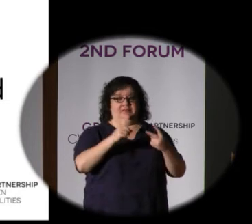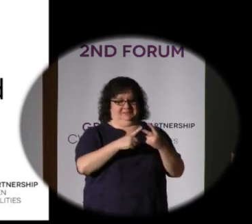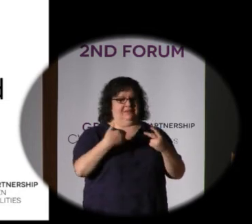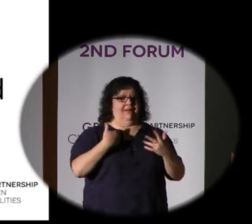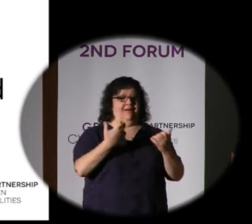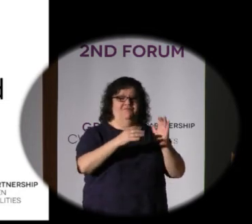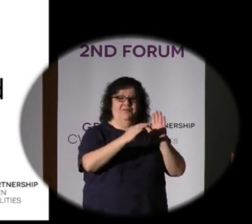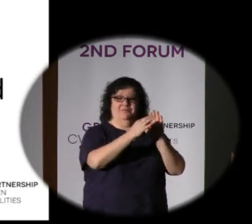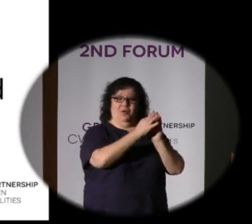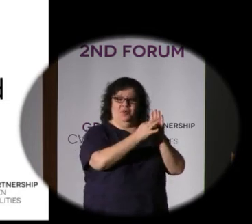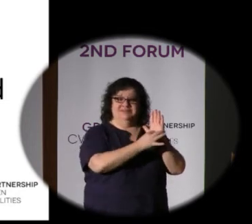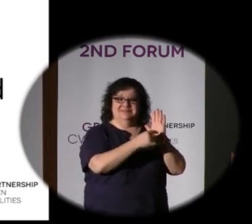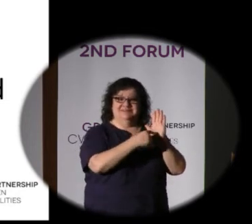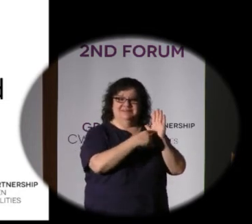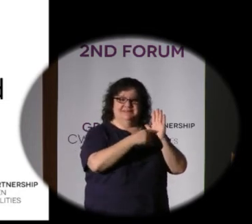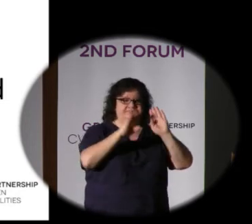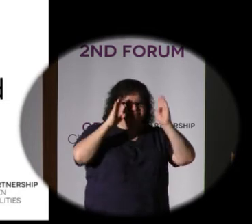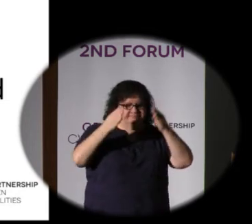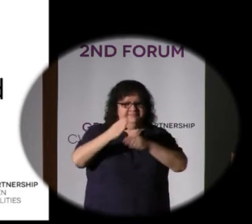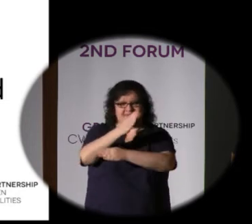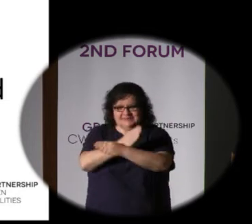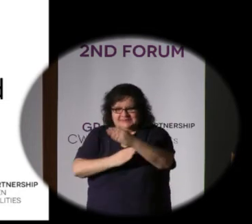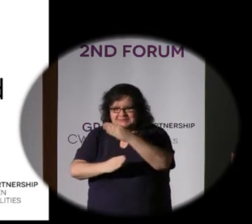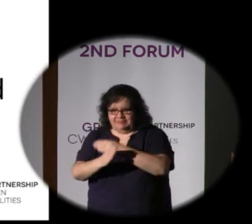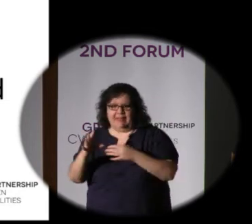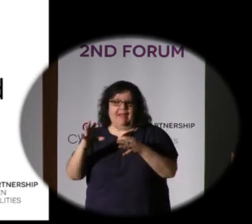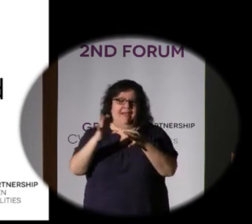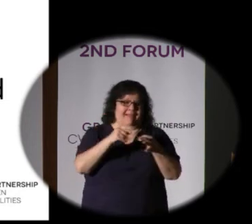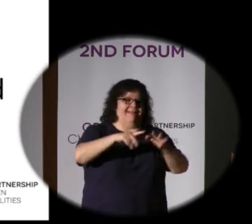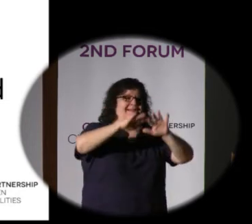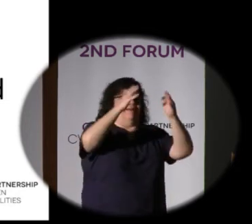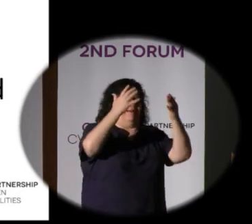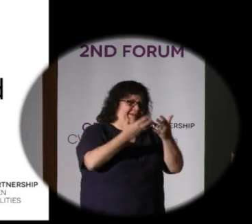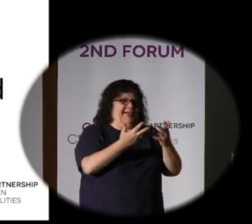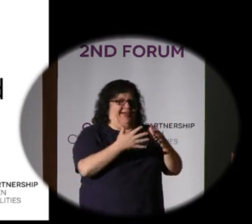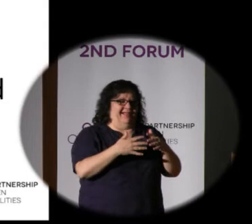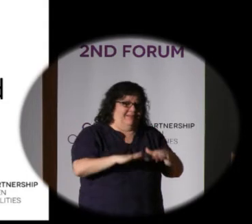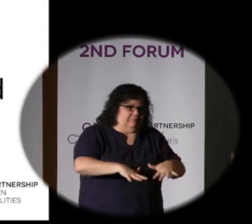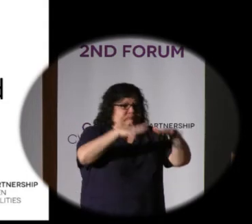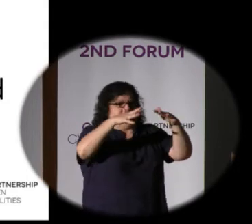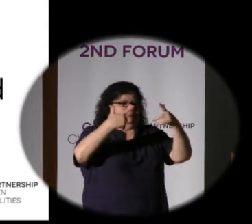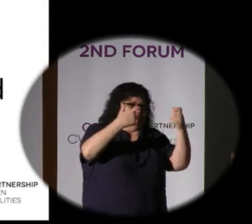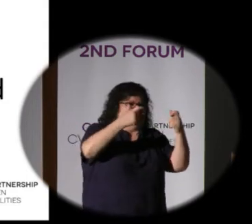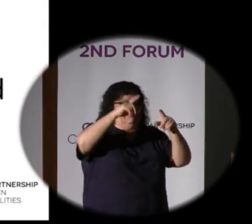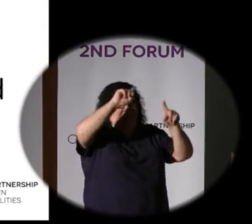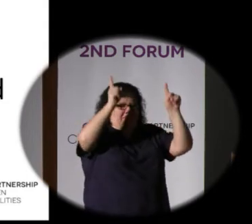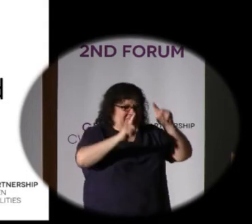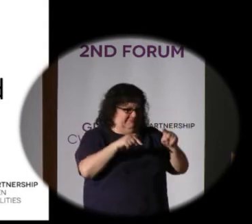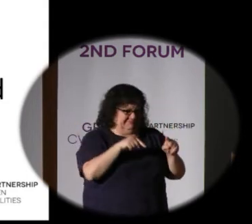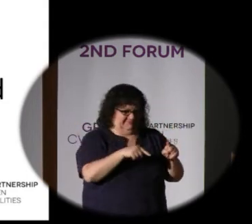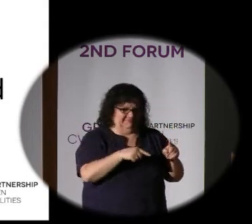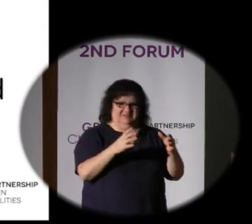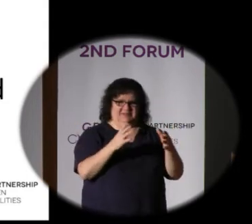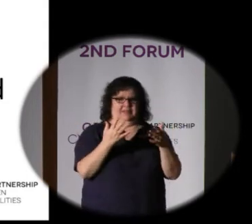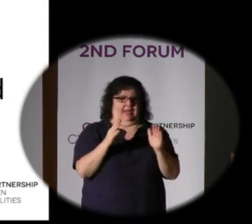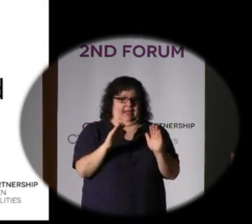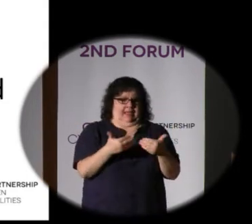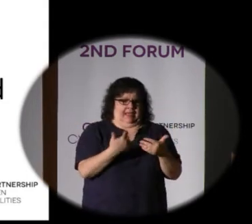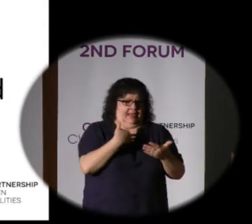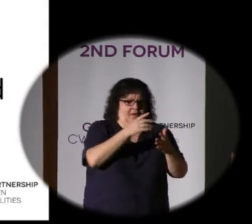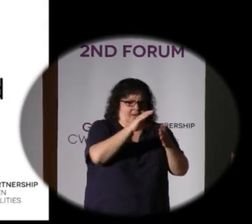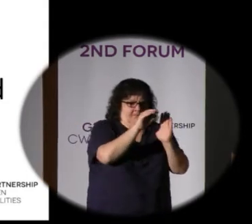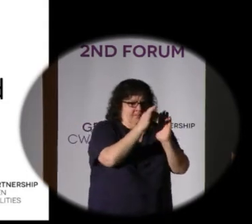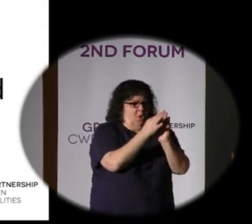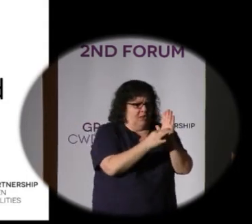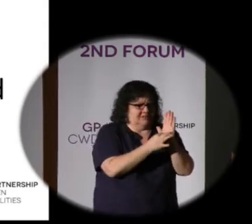disability, and it quite a lot of work done with UNISDR also for the International Day for Disaster